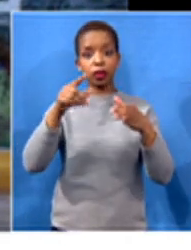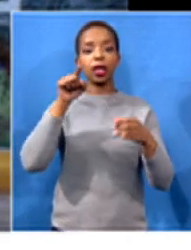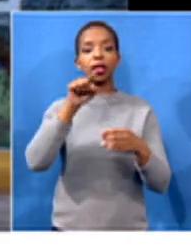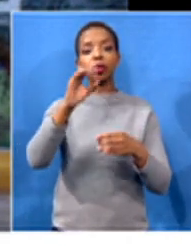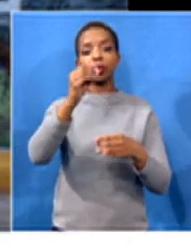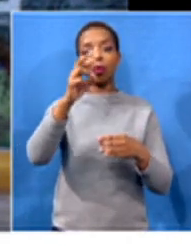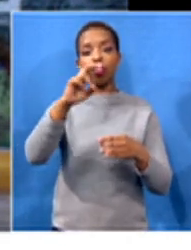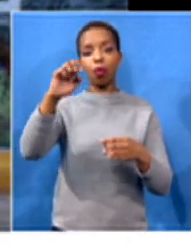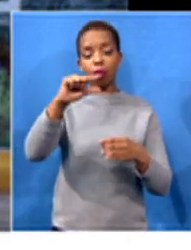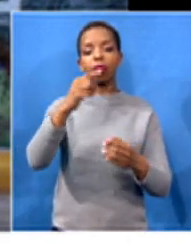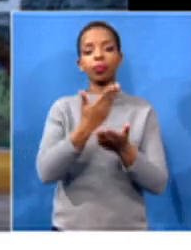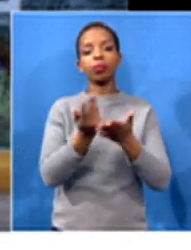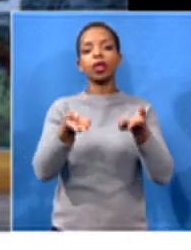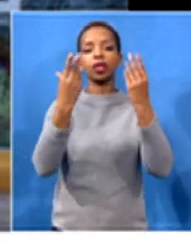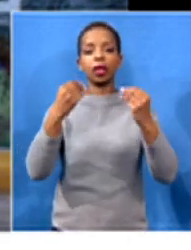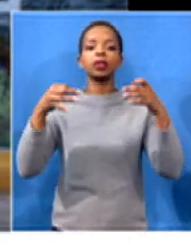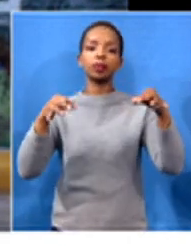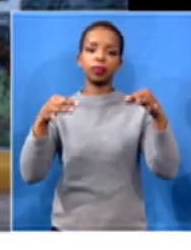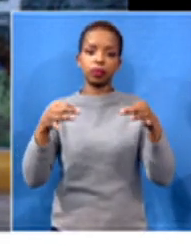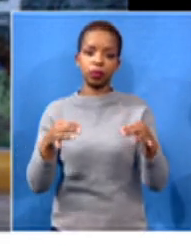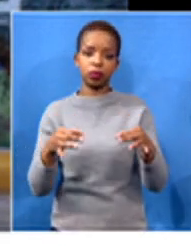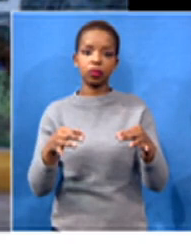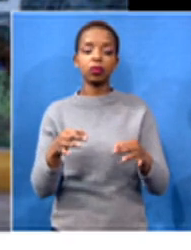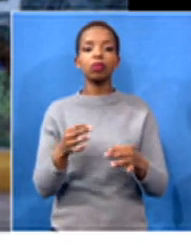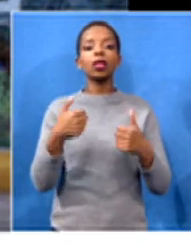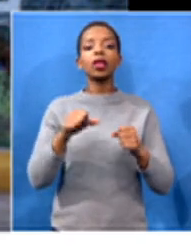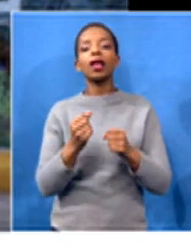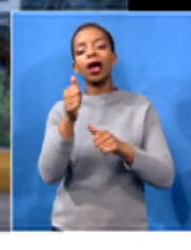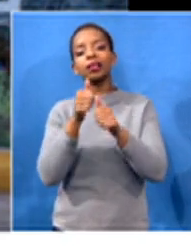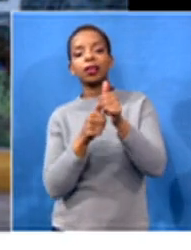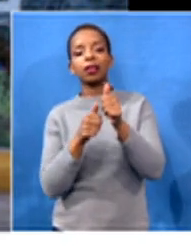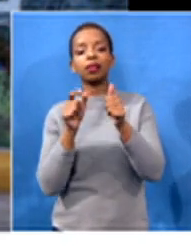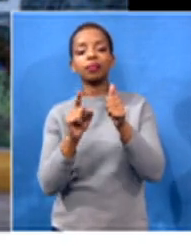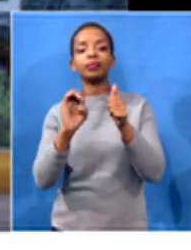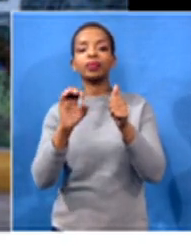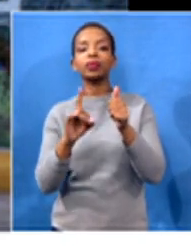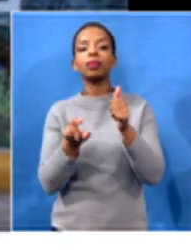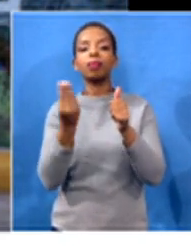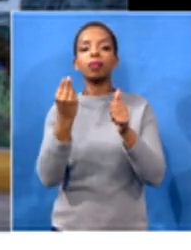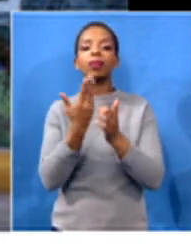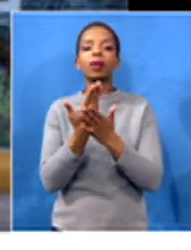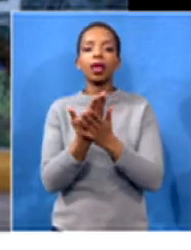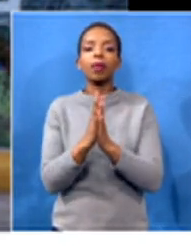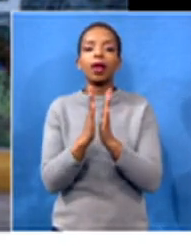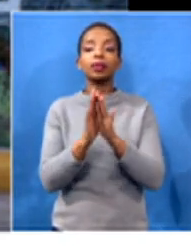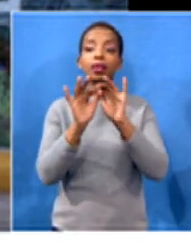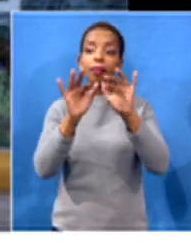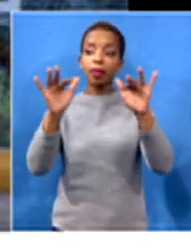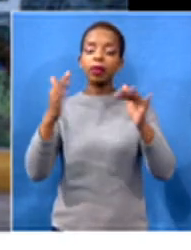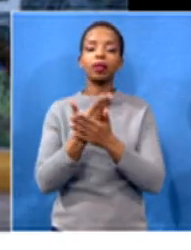under publications and then reports. And then there's 2 education papers, and we are asking for public comment